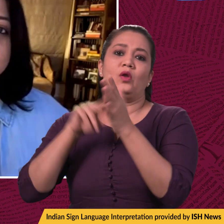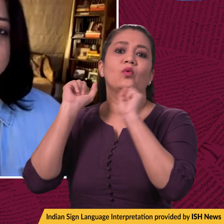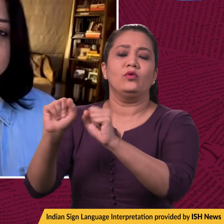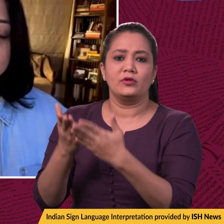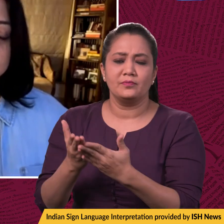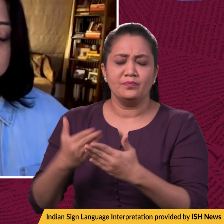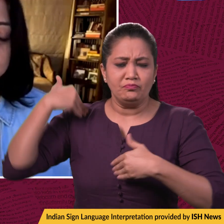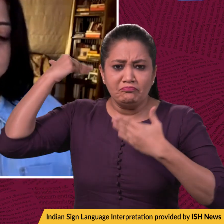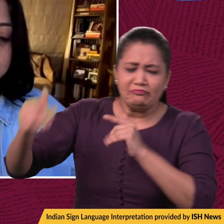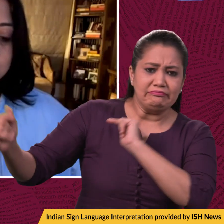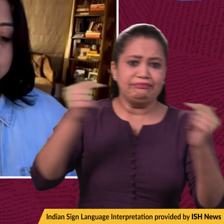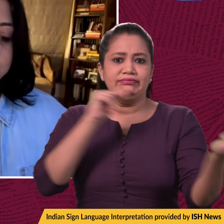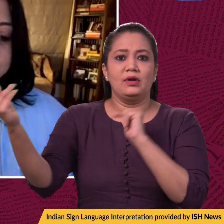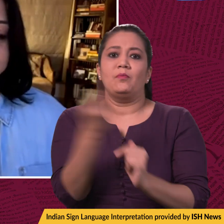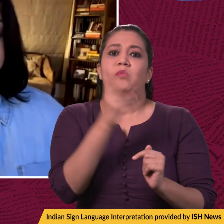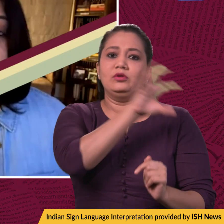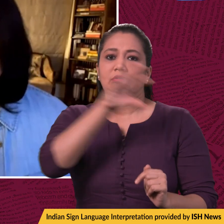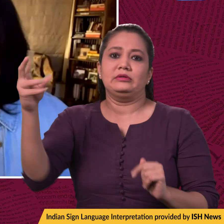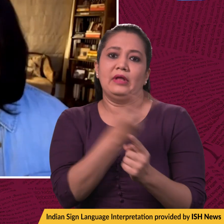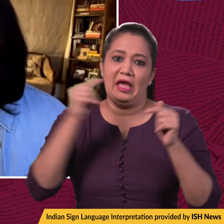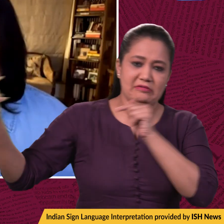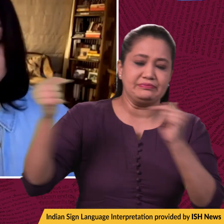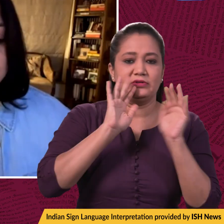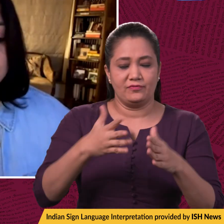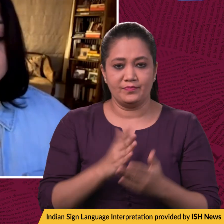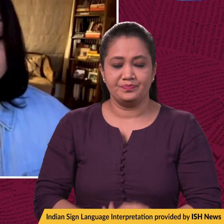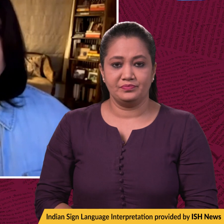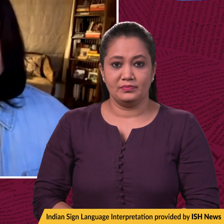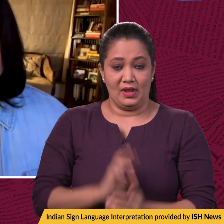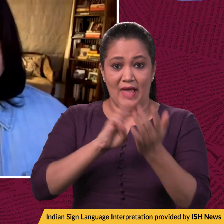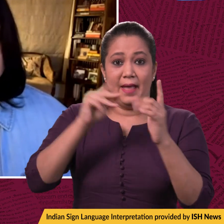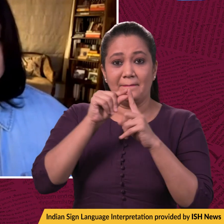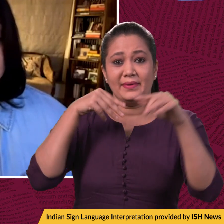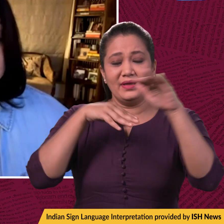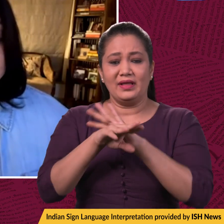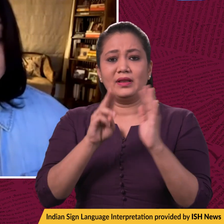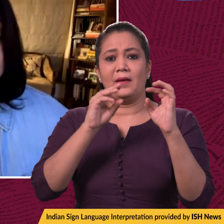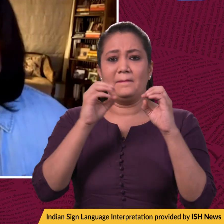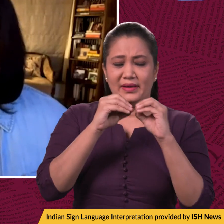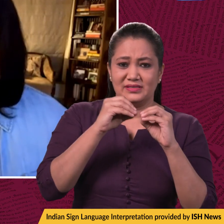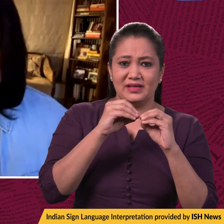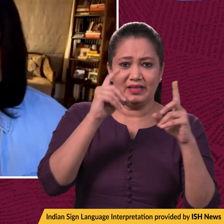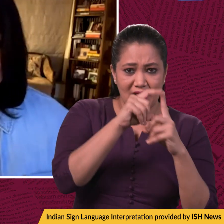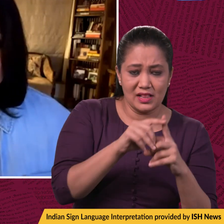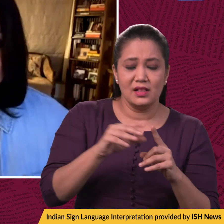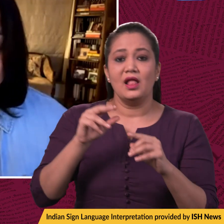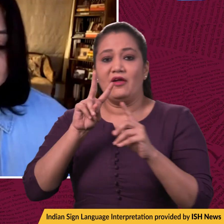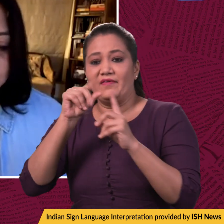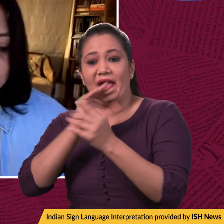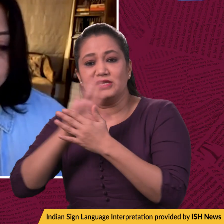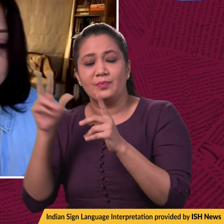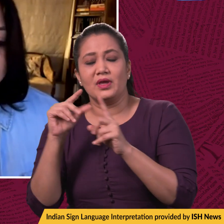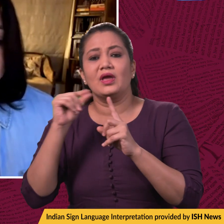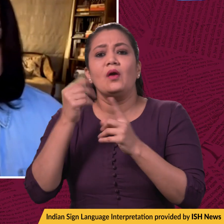bone of severe disagreement between the two states. In Madhya Pradesh, the Bajrang Dal and the Vishwa Hindu Parishad vandalized a